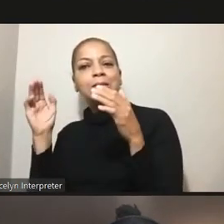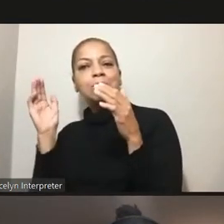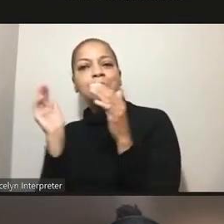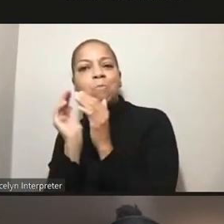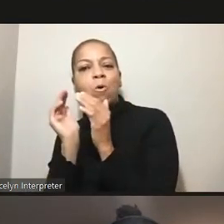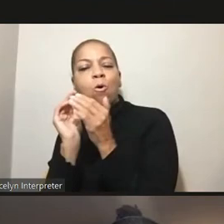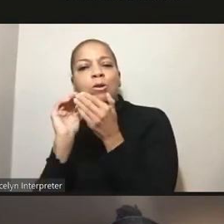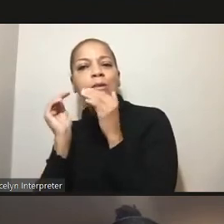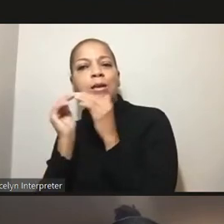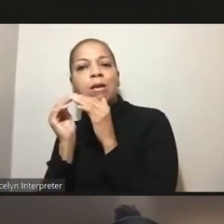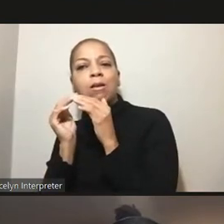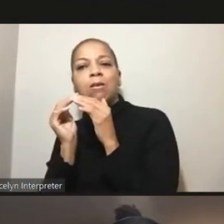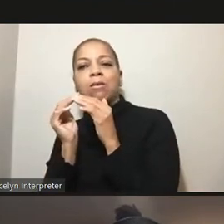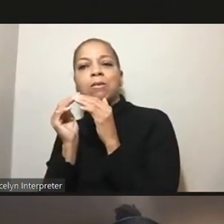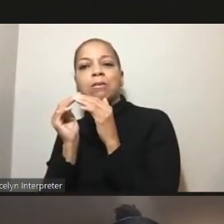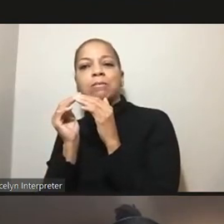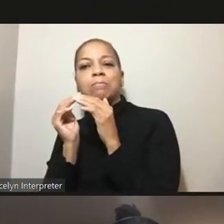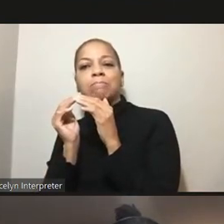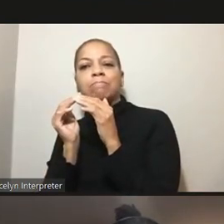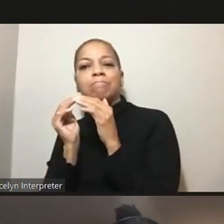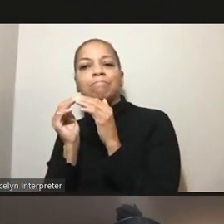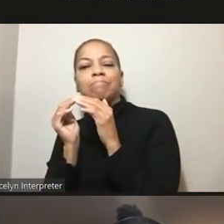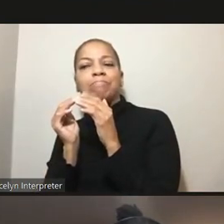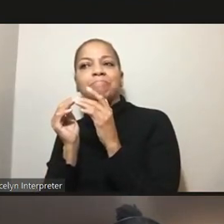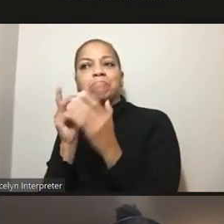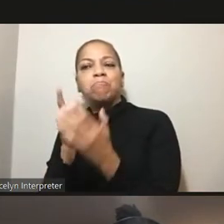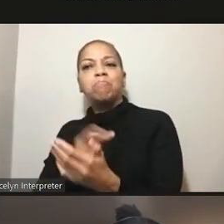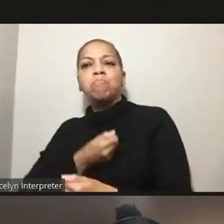that, you know, has only had maybe 50